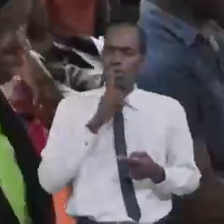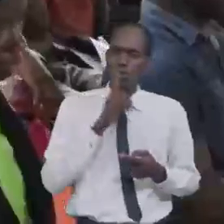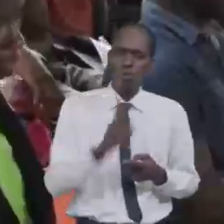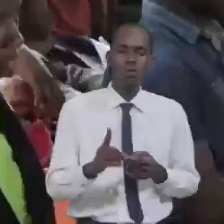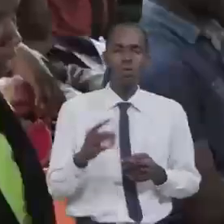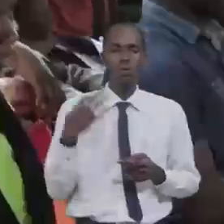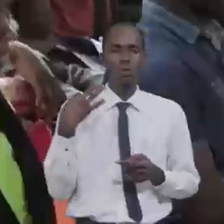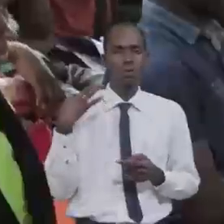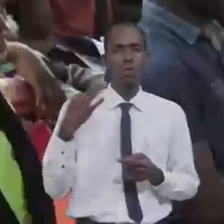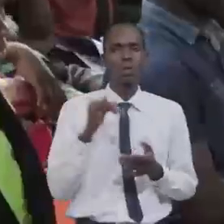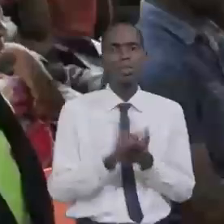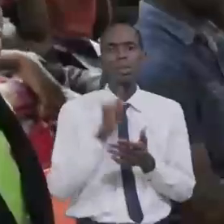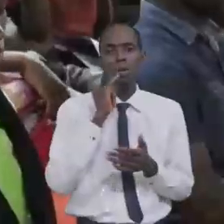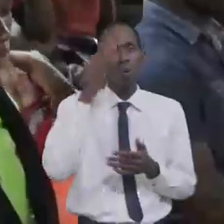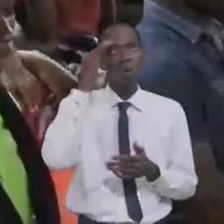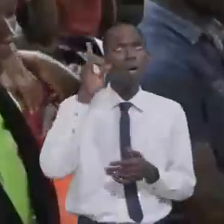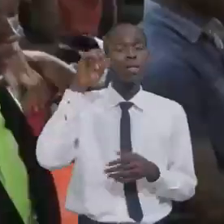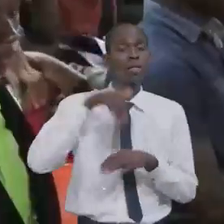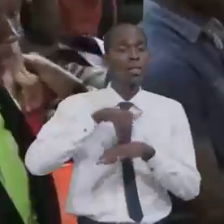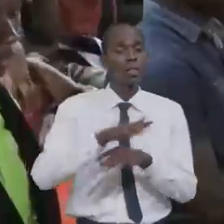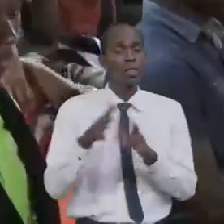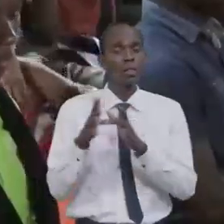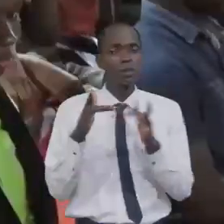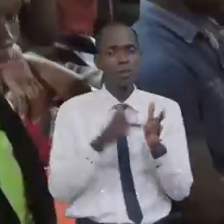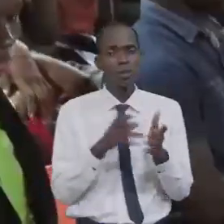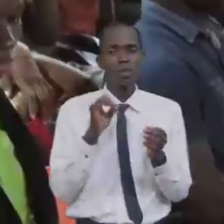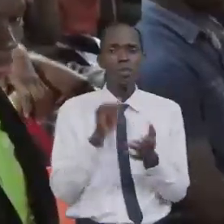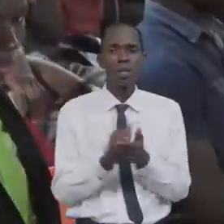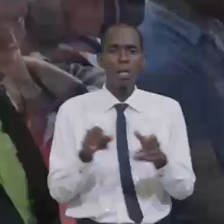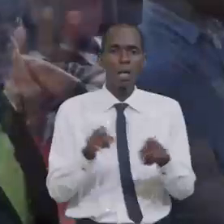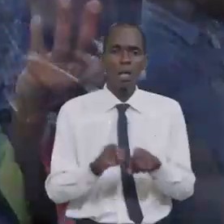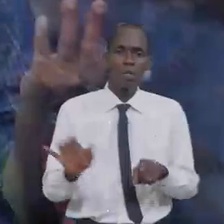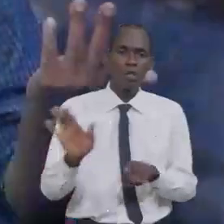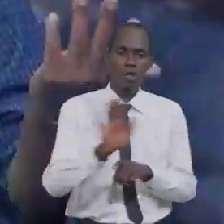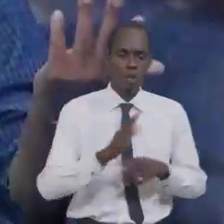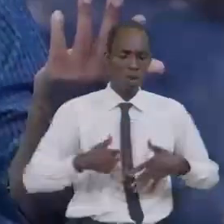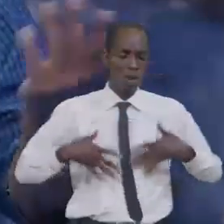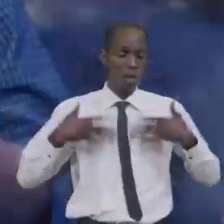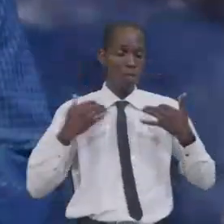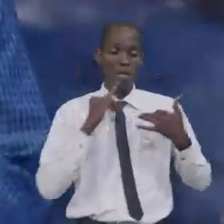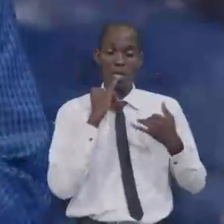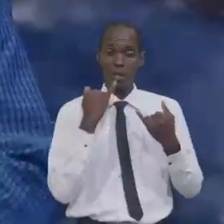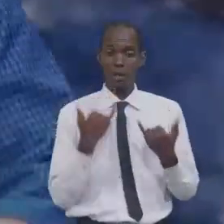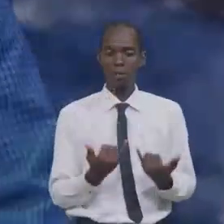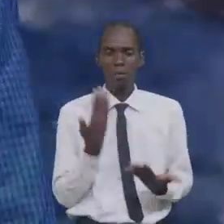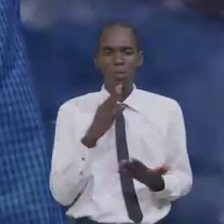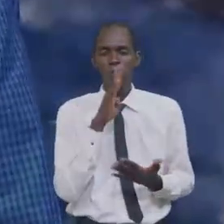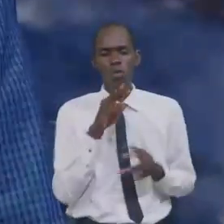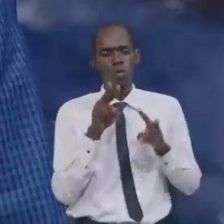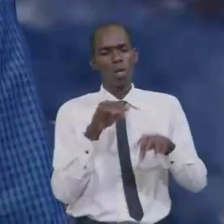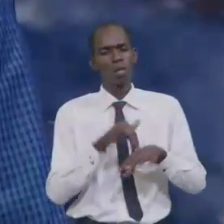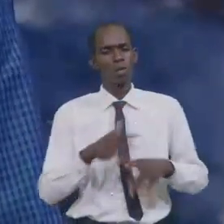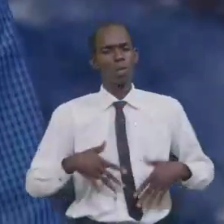said Jesus, so that as your life is now, maybe your life is messed up. The